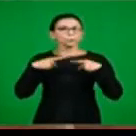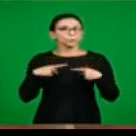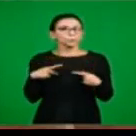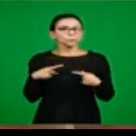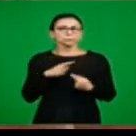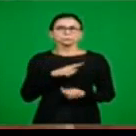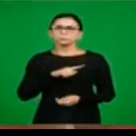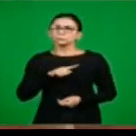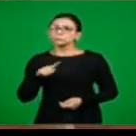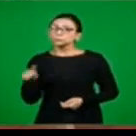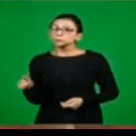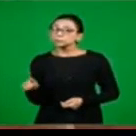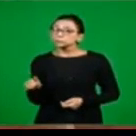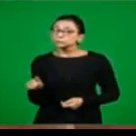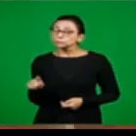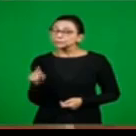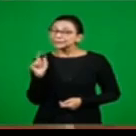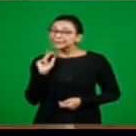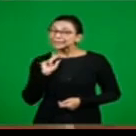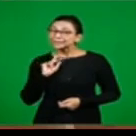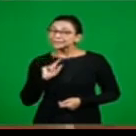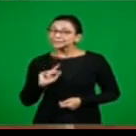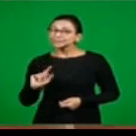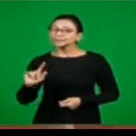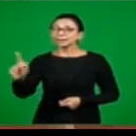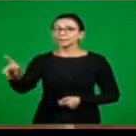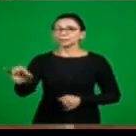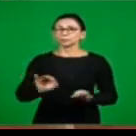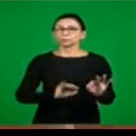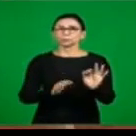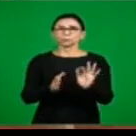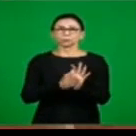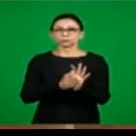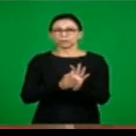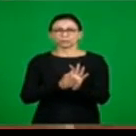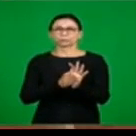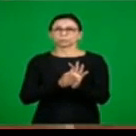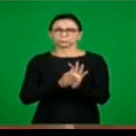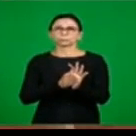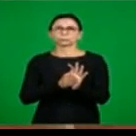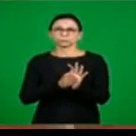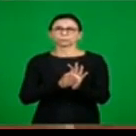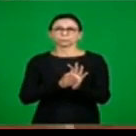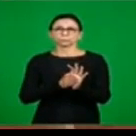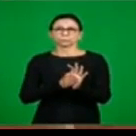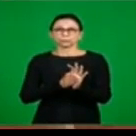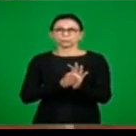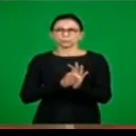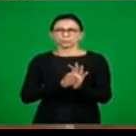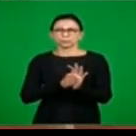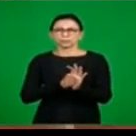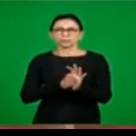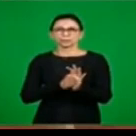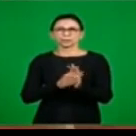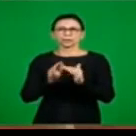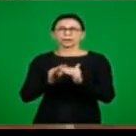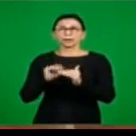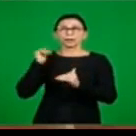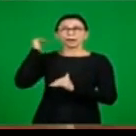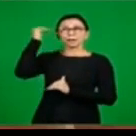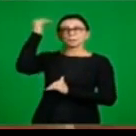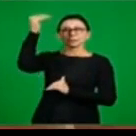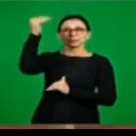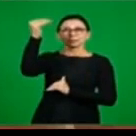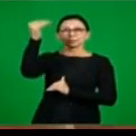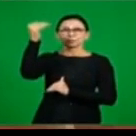thought. It is something that extensive, not regarding the matter, but something that goes beyond the